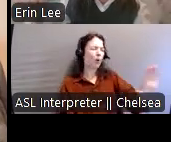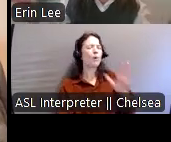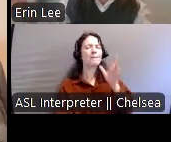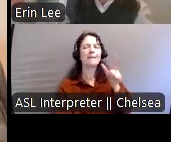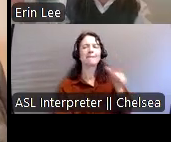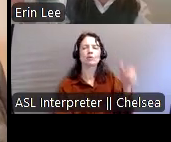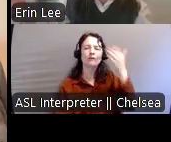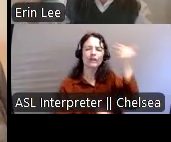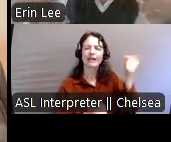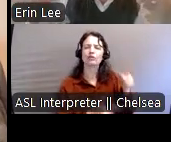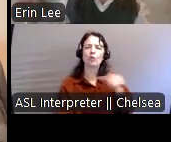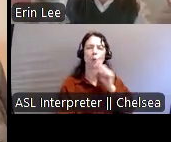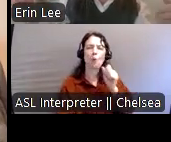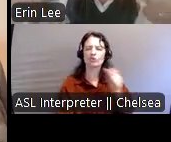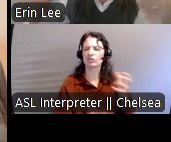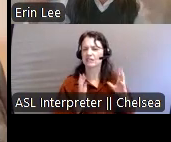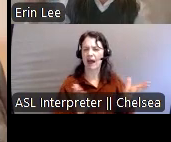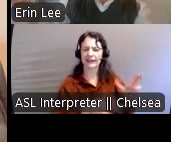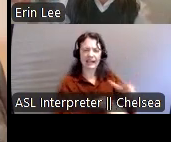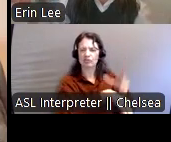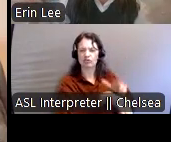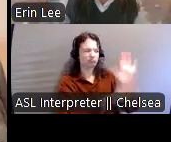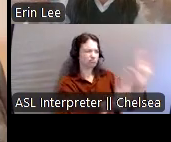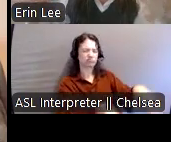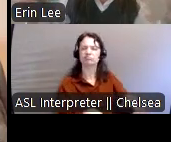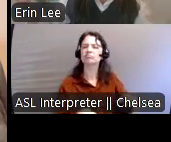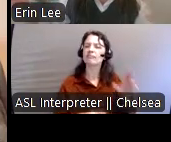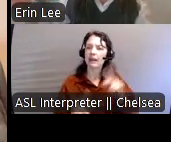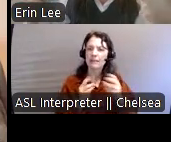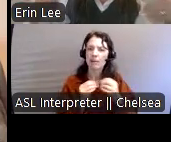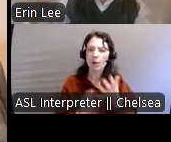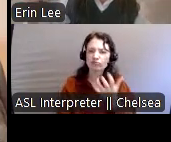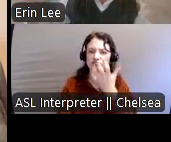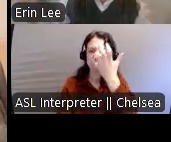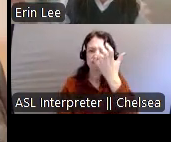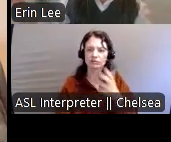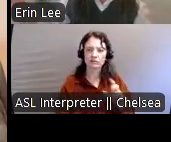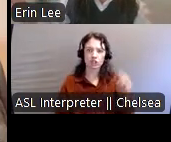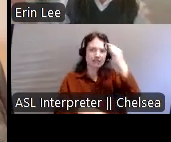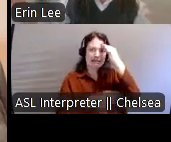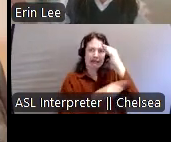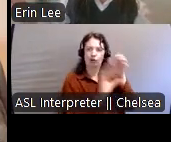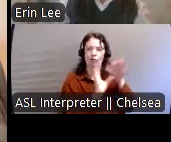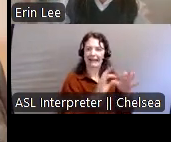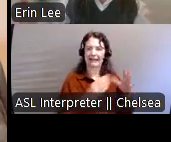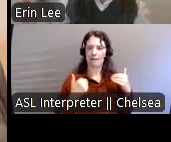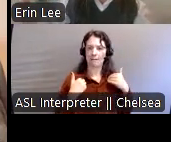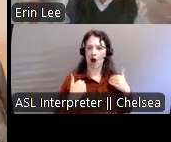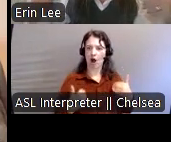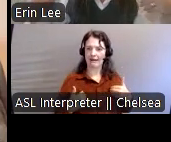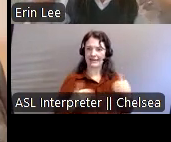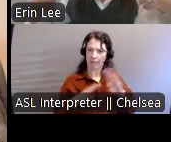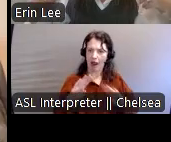happening. It's natural. This stuff happens. People are more grouchy, you know, rationalizing all the types of